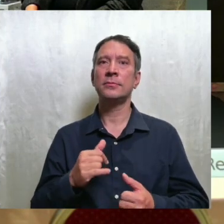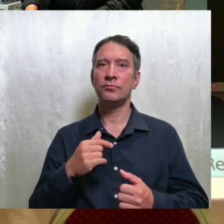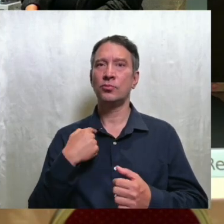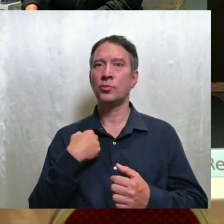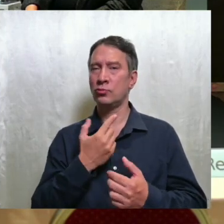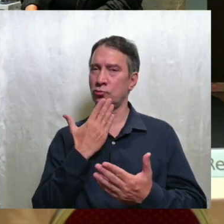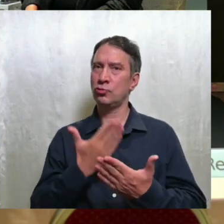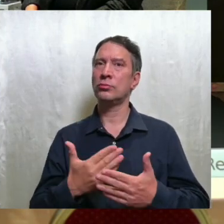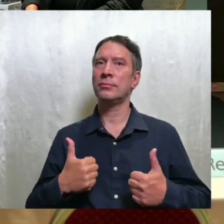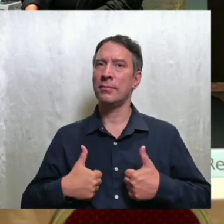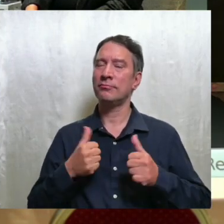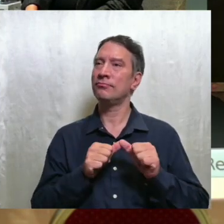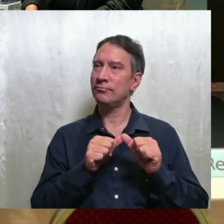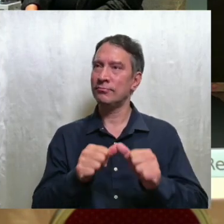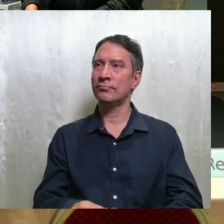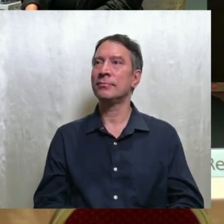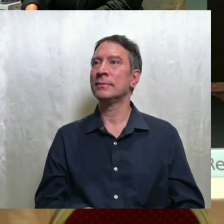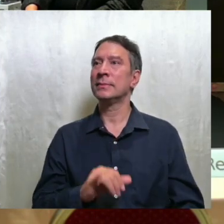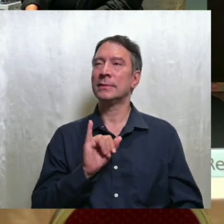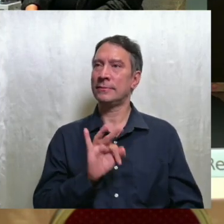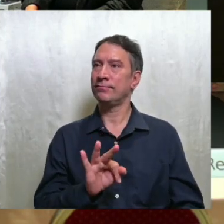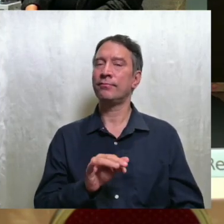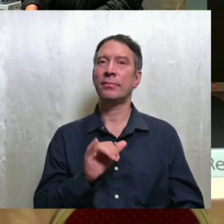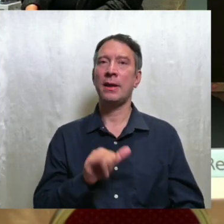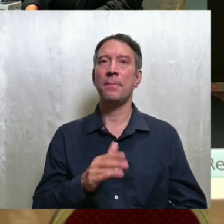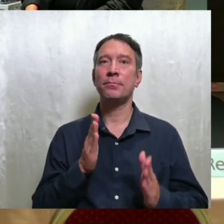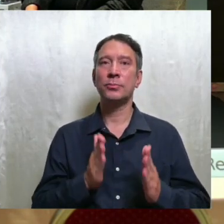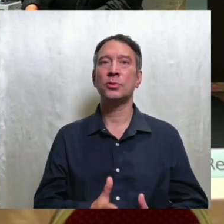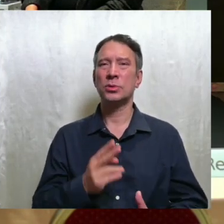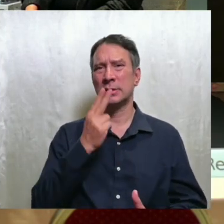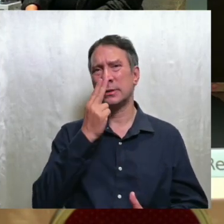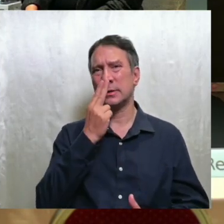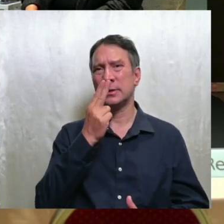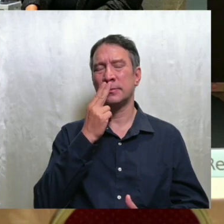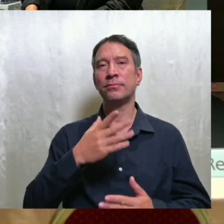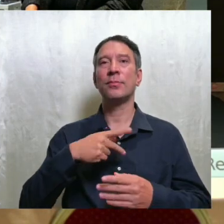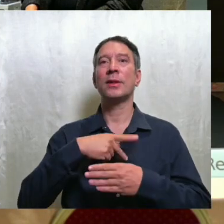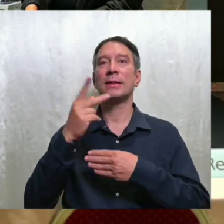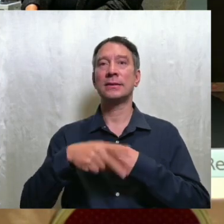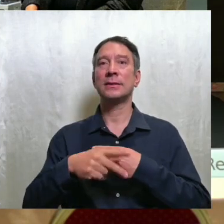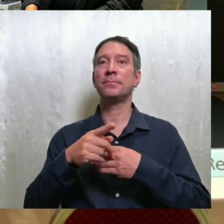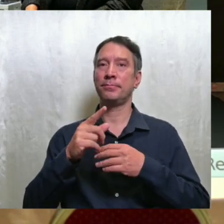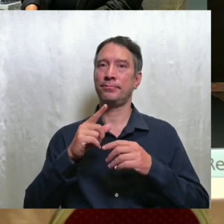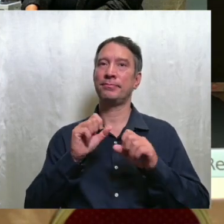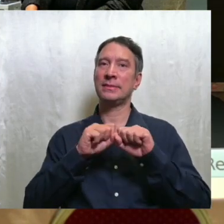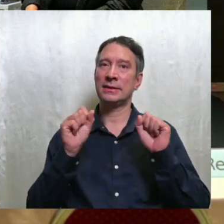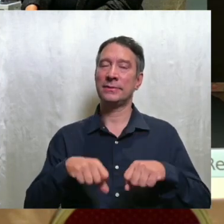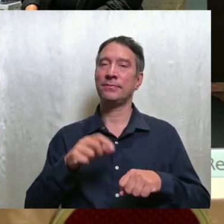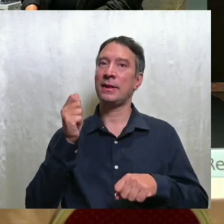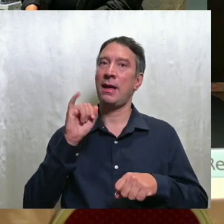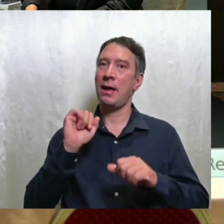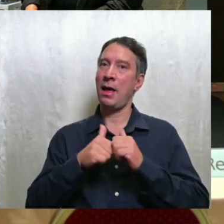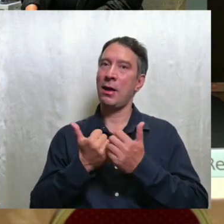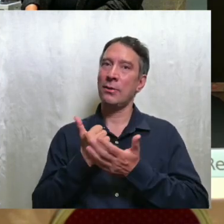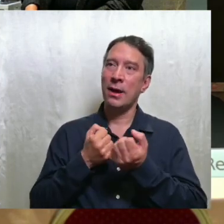accessibility, engagement, and of course, traditional educational models that don't support personalized learning or, you know,